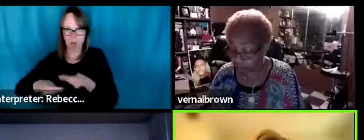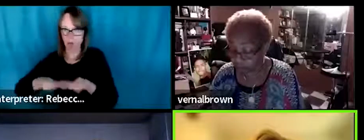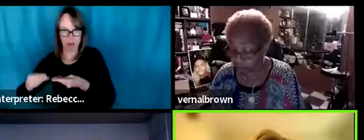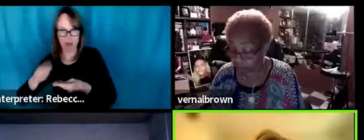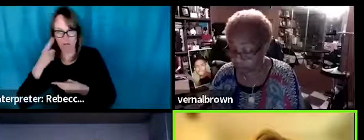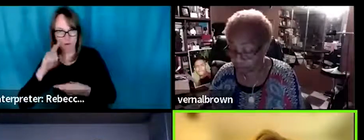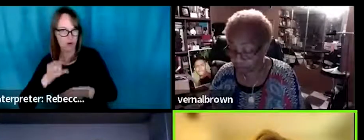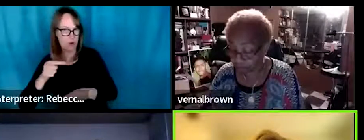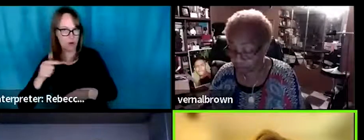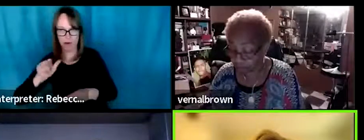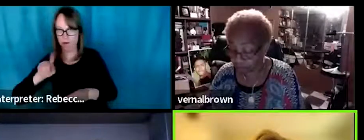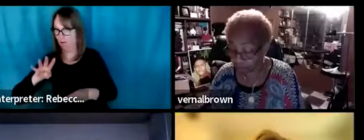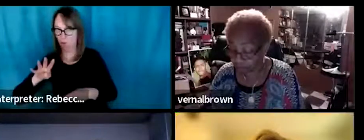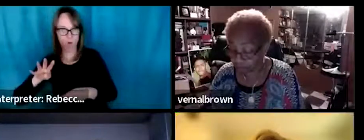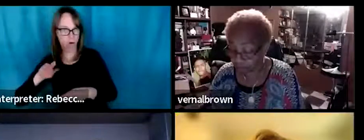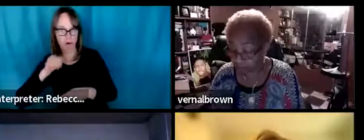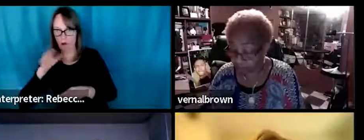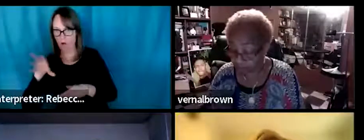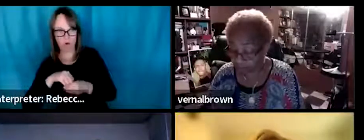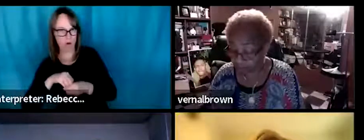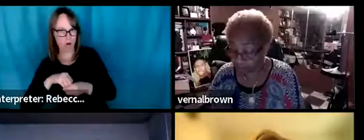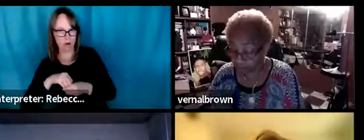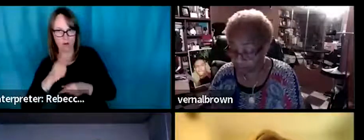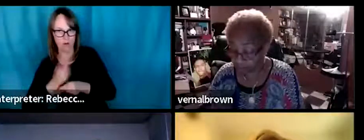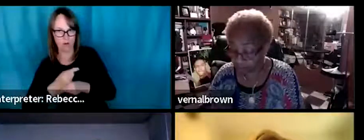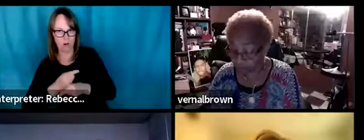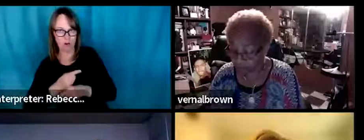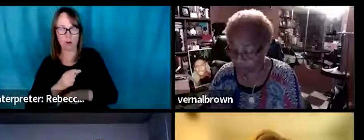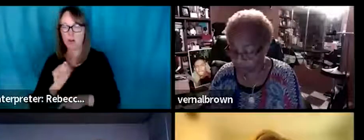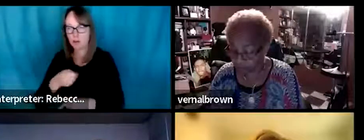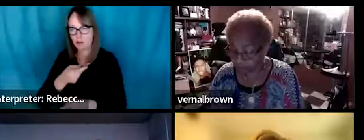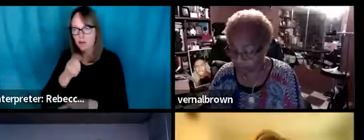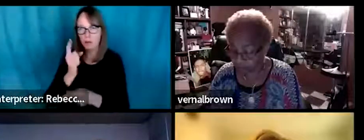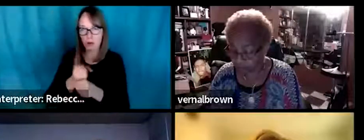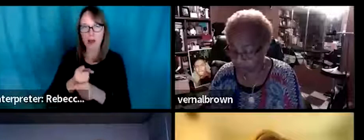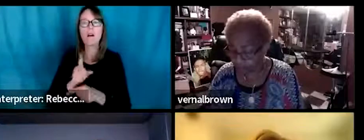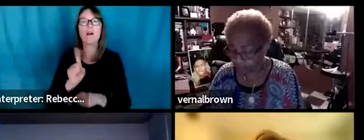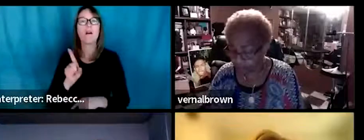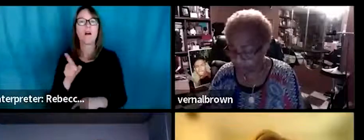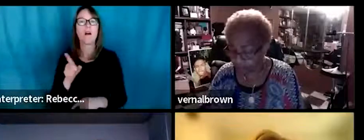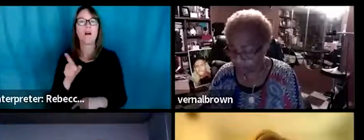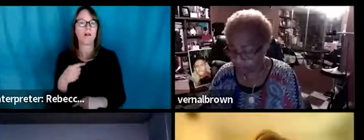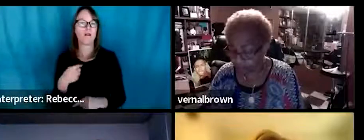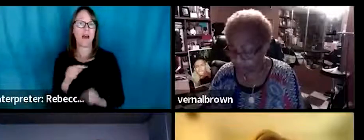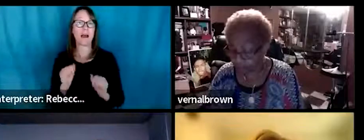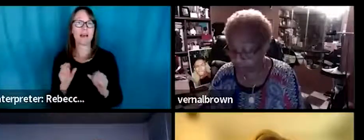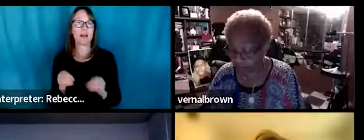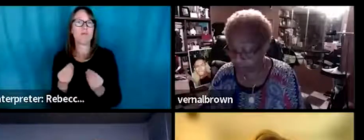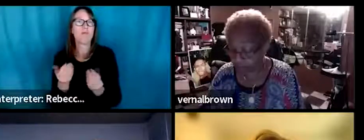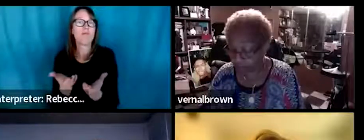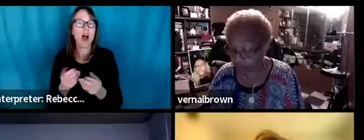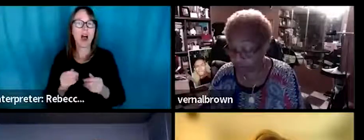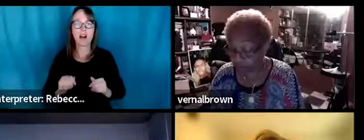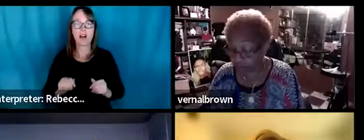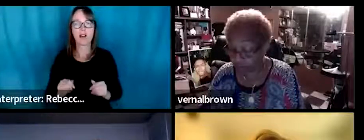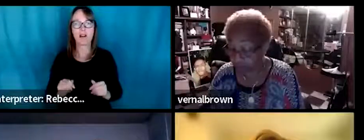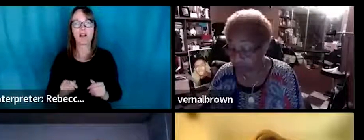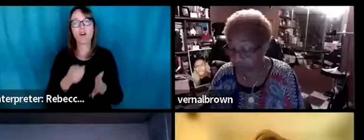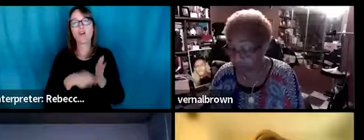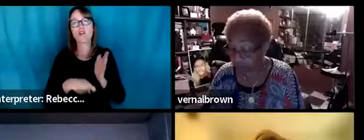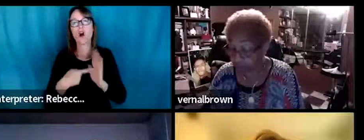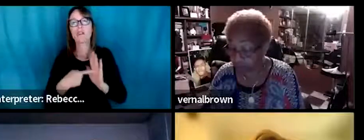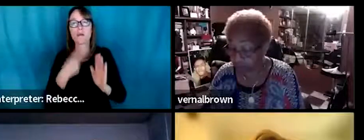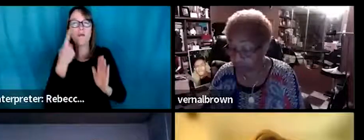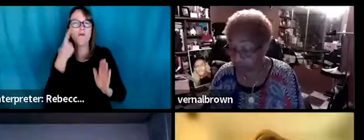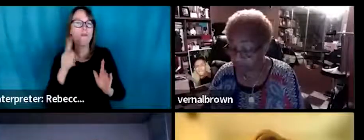2024 year. That is correct. The only thing that I can provide at this point is a cost exhibit for the first 18 months of